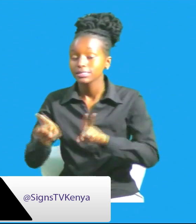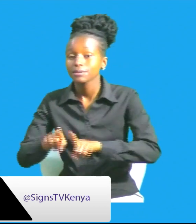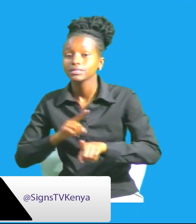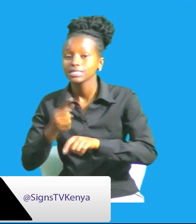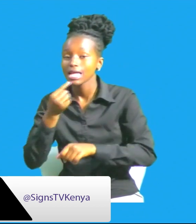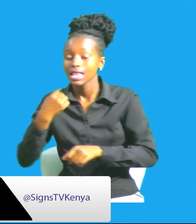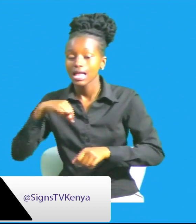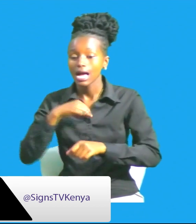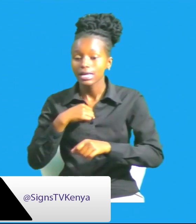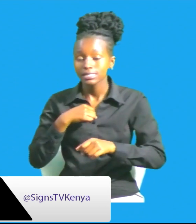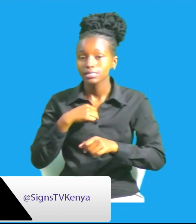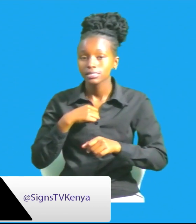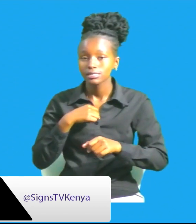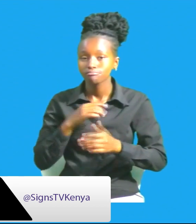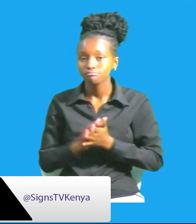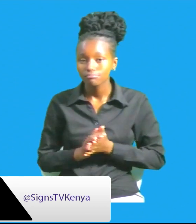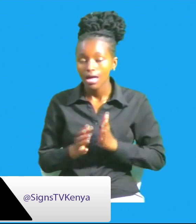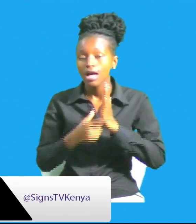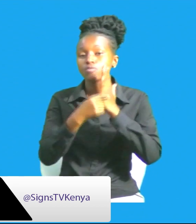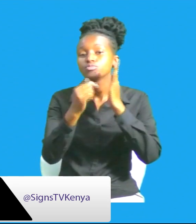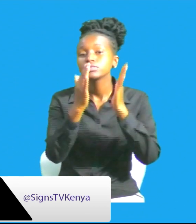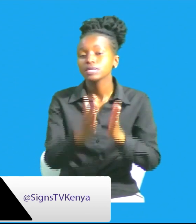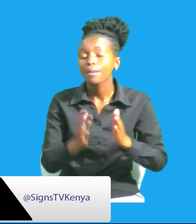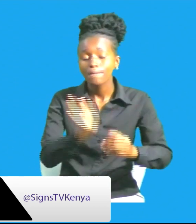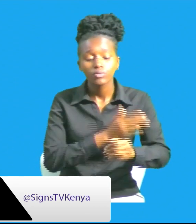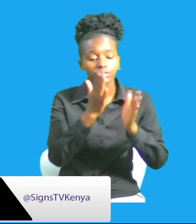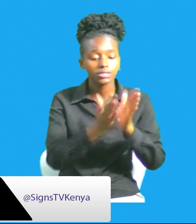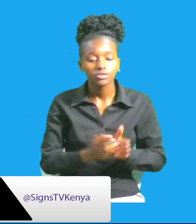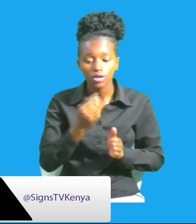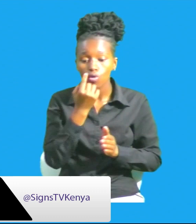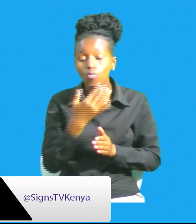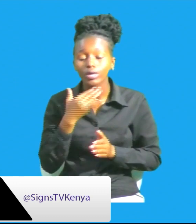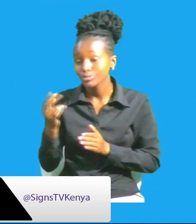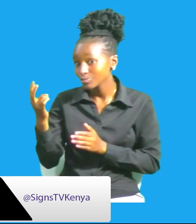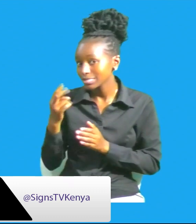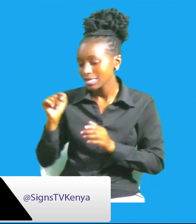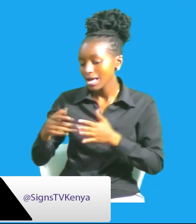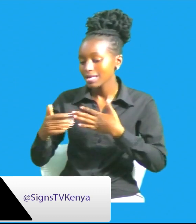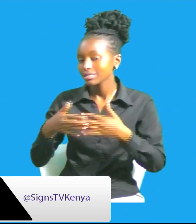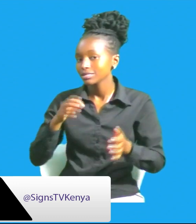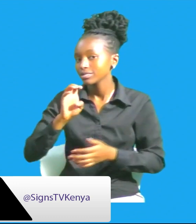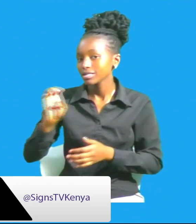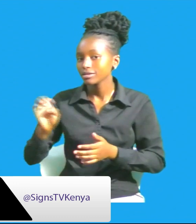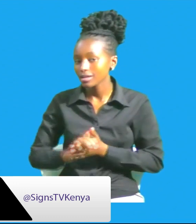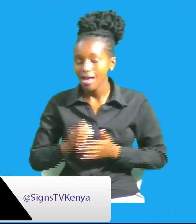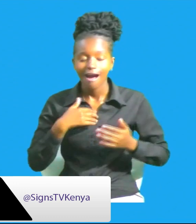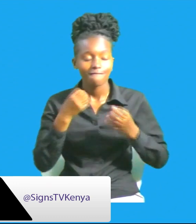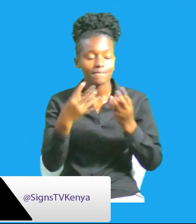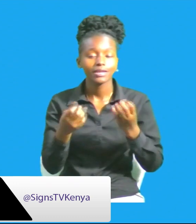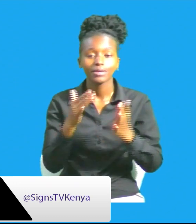taka tukuletee hapa ndani ya Science Mashariki Live. Of course tumekuandalia, we have a lot that is prepared for